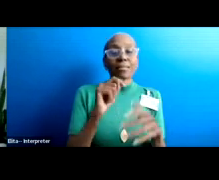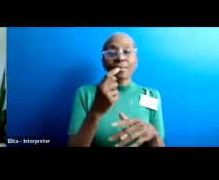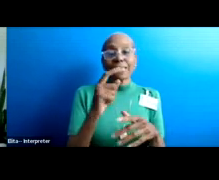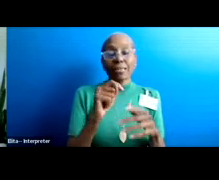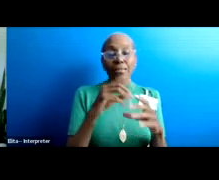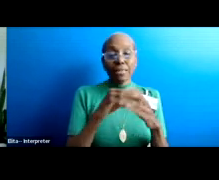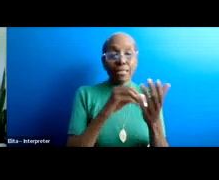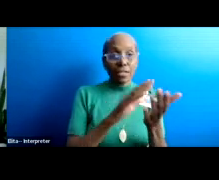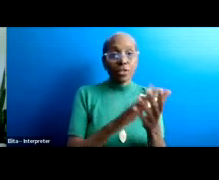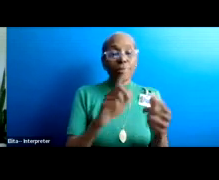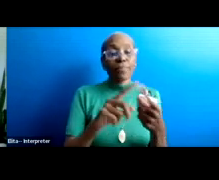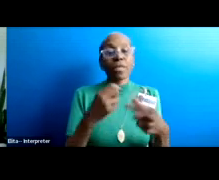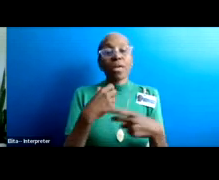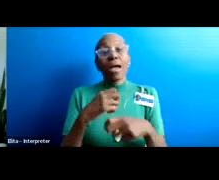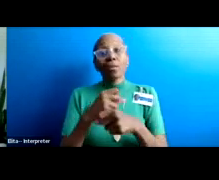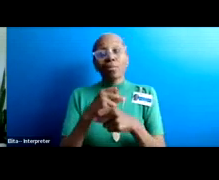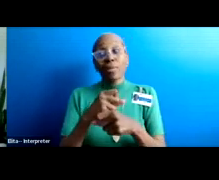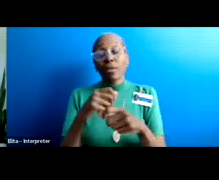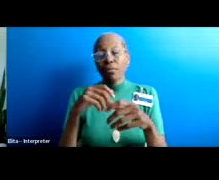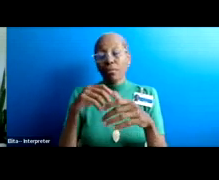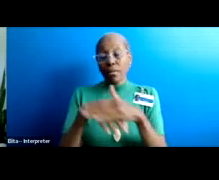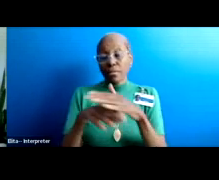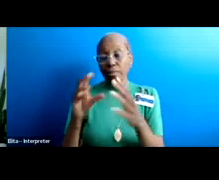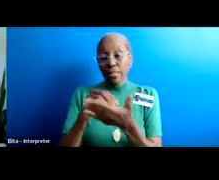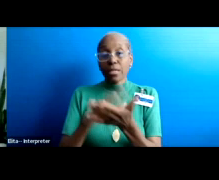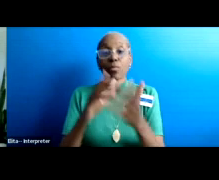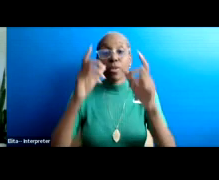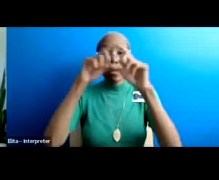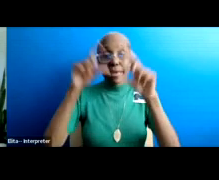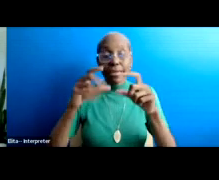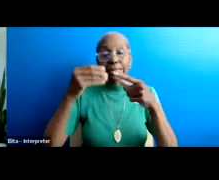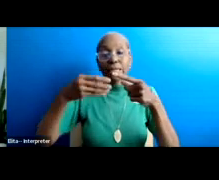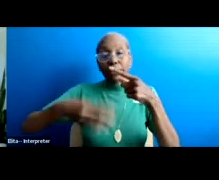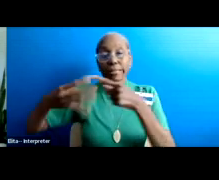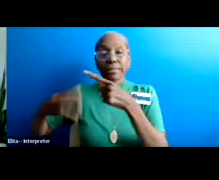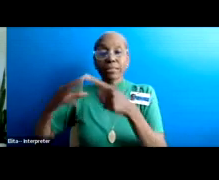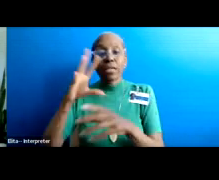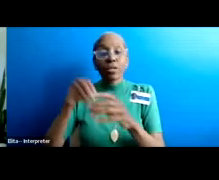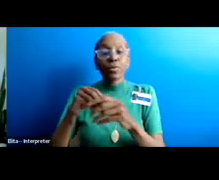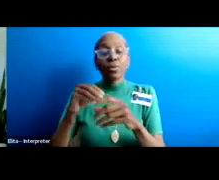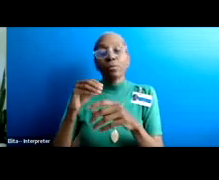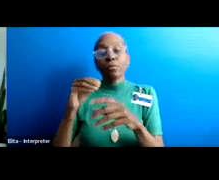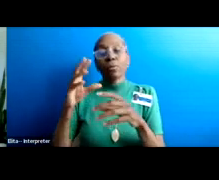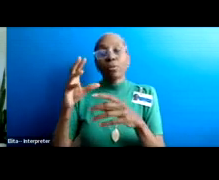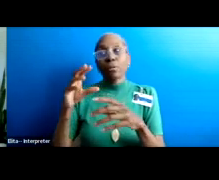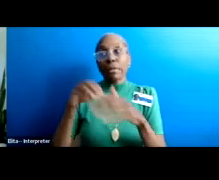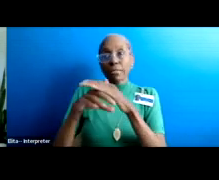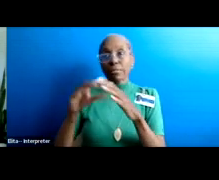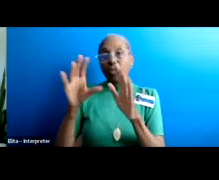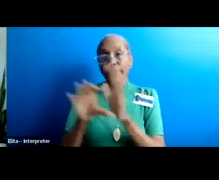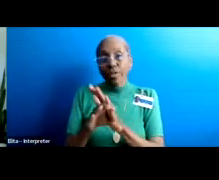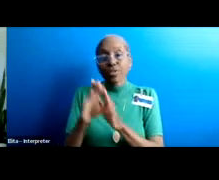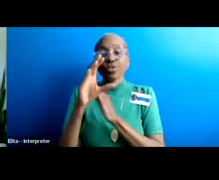how to create accessible document structure with headings and lists, and then incorporating accessible images, tables,